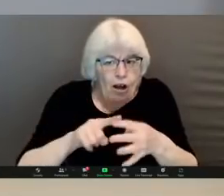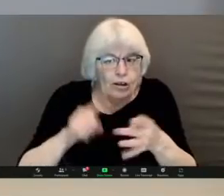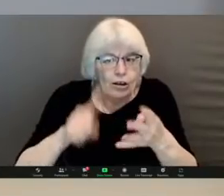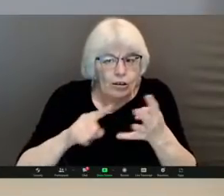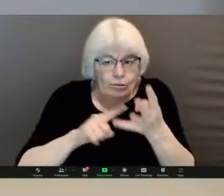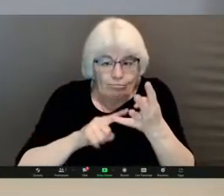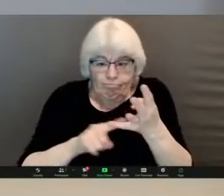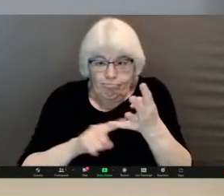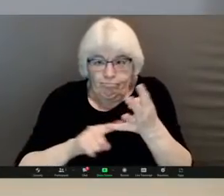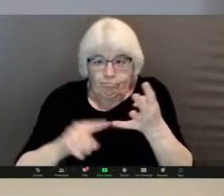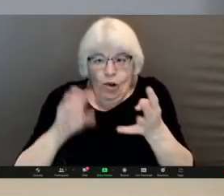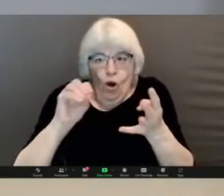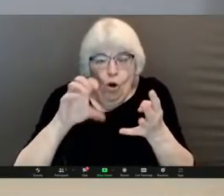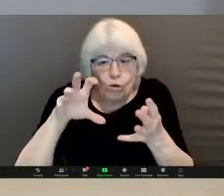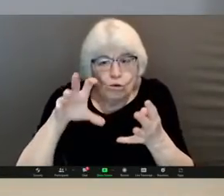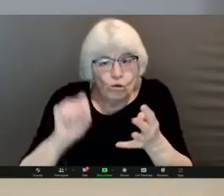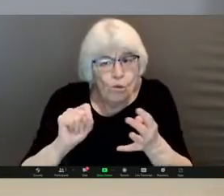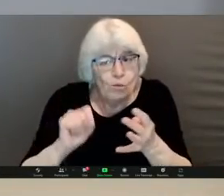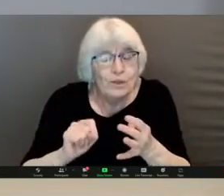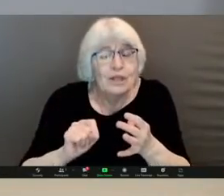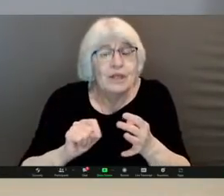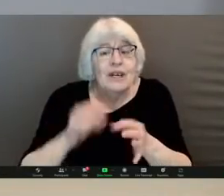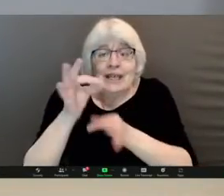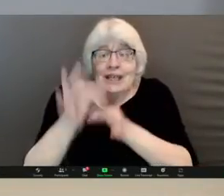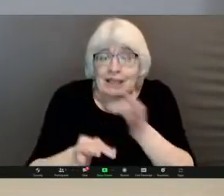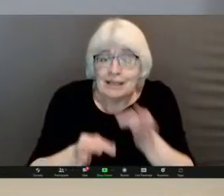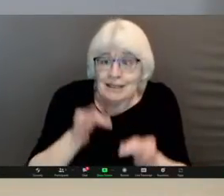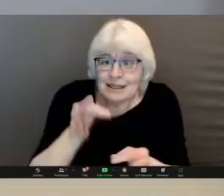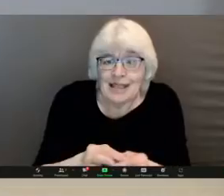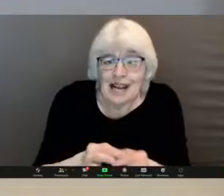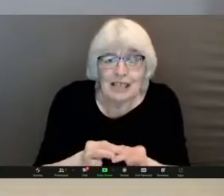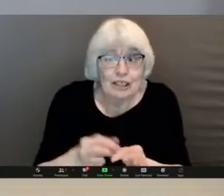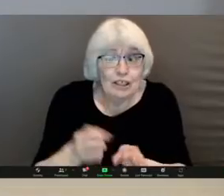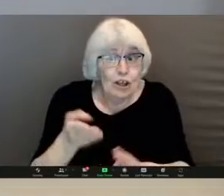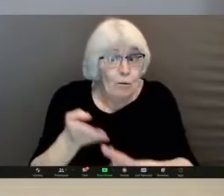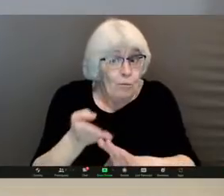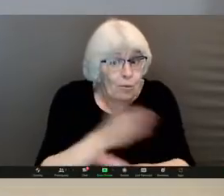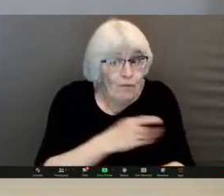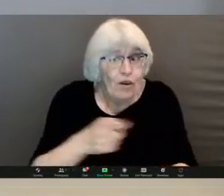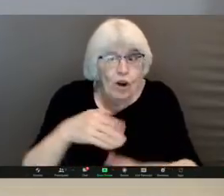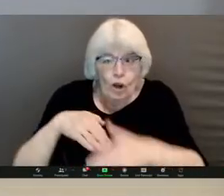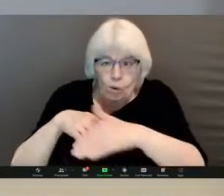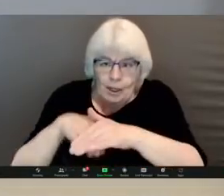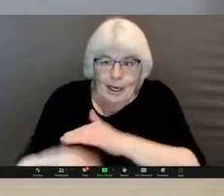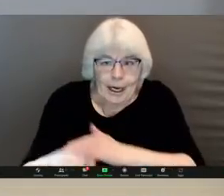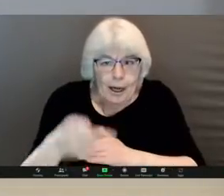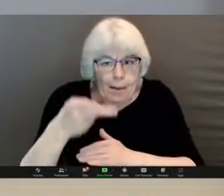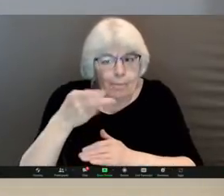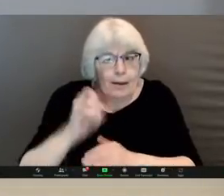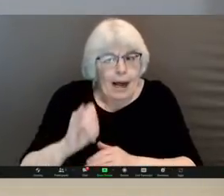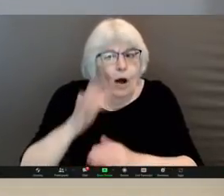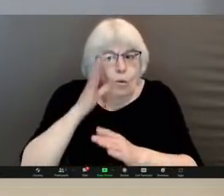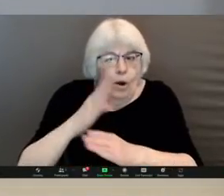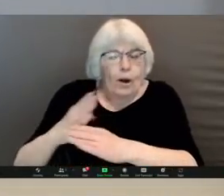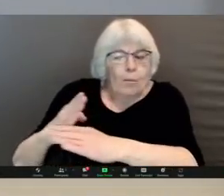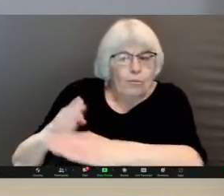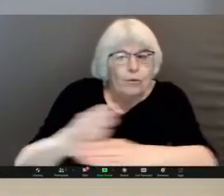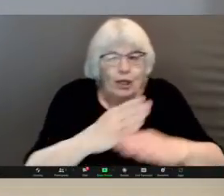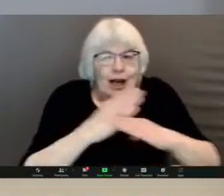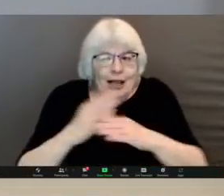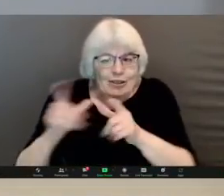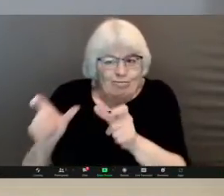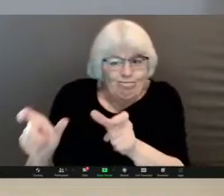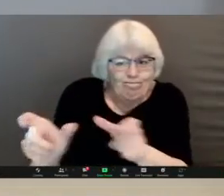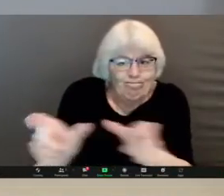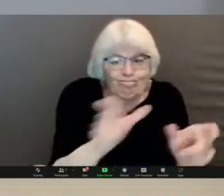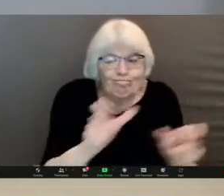detection of cases and prevents the importation of COVID-19. Based on the epidemiology of COVID-19 in the region